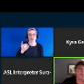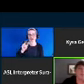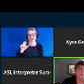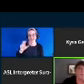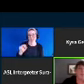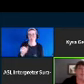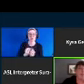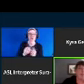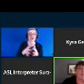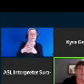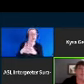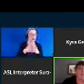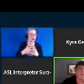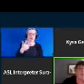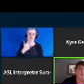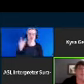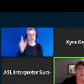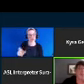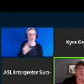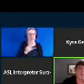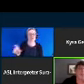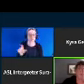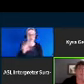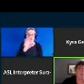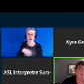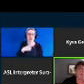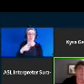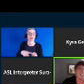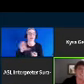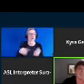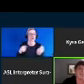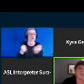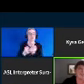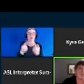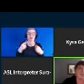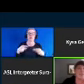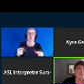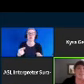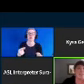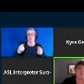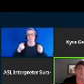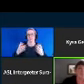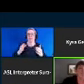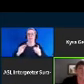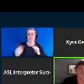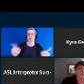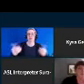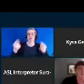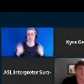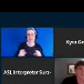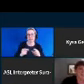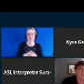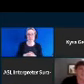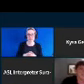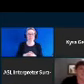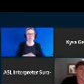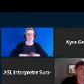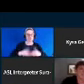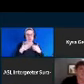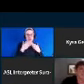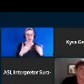Cross to speak to you about the Red Cross support during mass casualty incidents. Go ahead and take it away, Richard. Thanks, April. And